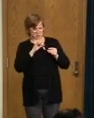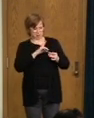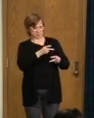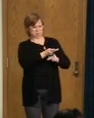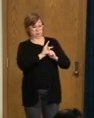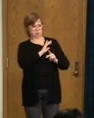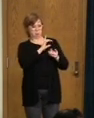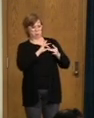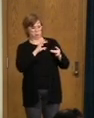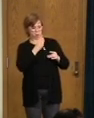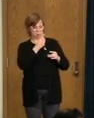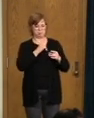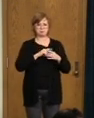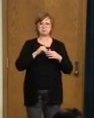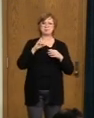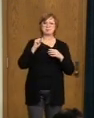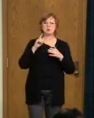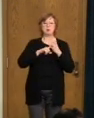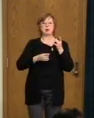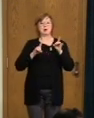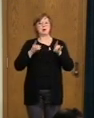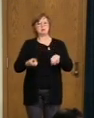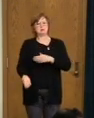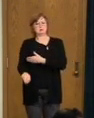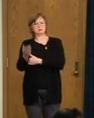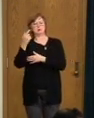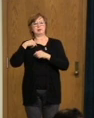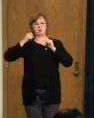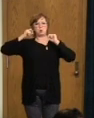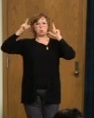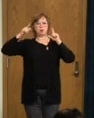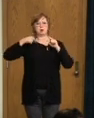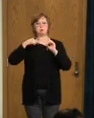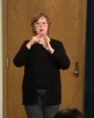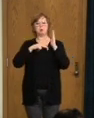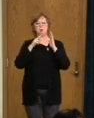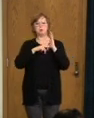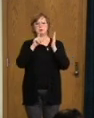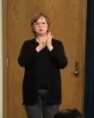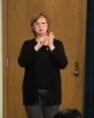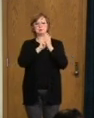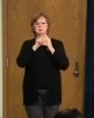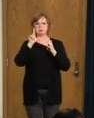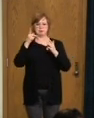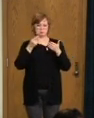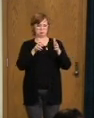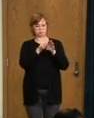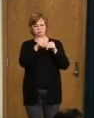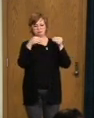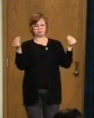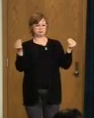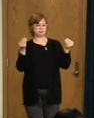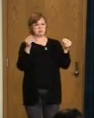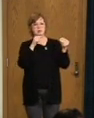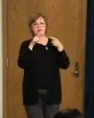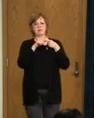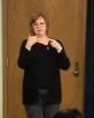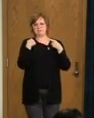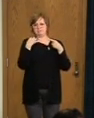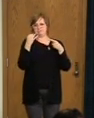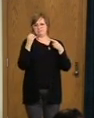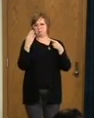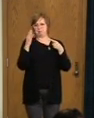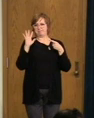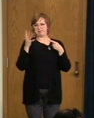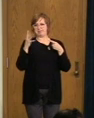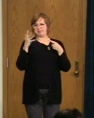there, and it's just referencing, this morning I woke up and I was reading an article, it was from the Leader Post actually, from February the 5th of this